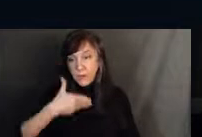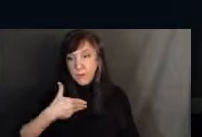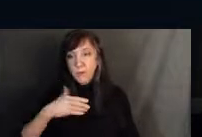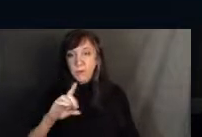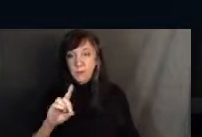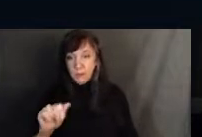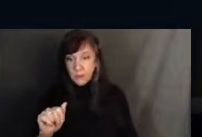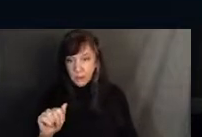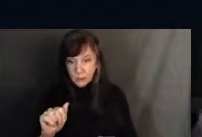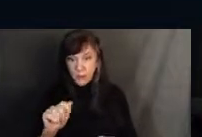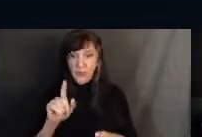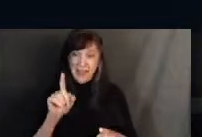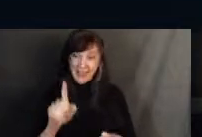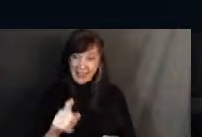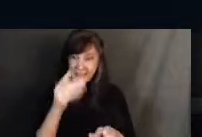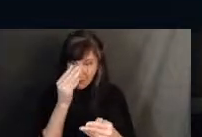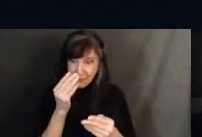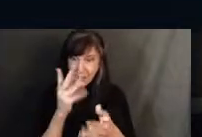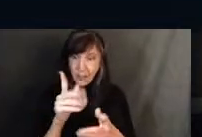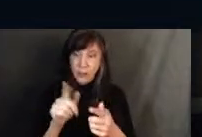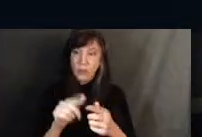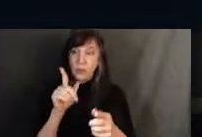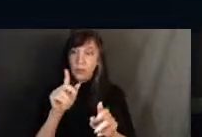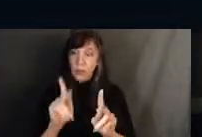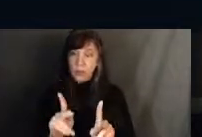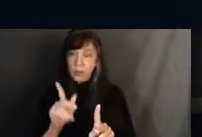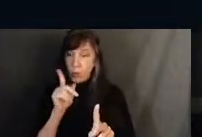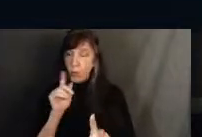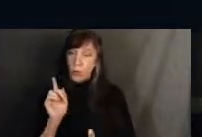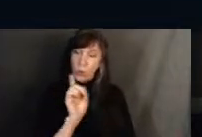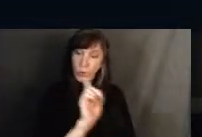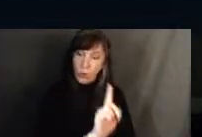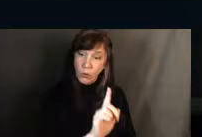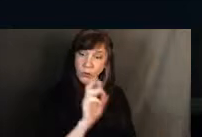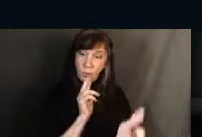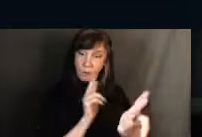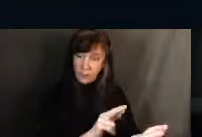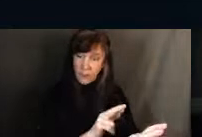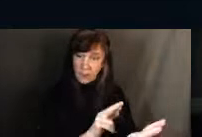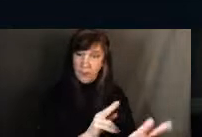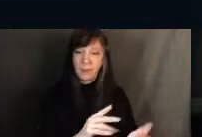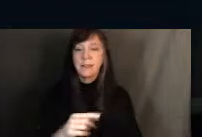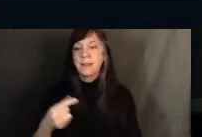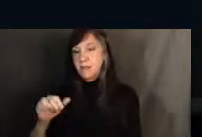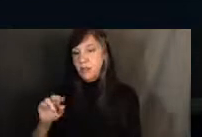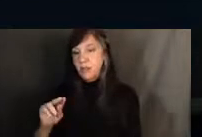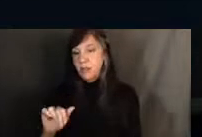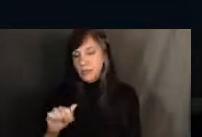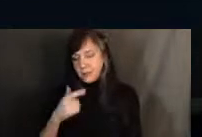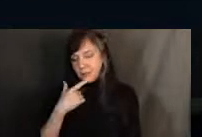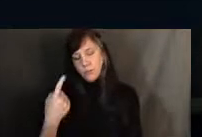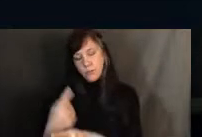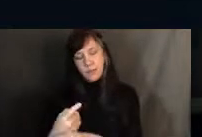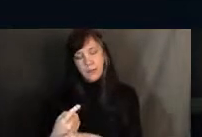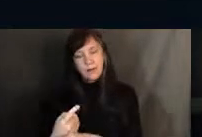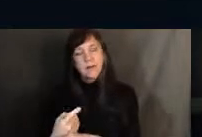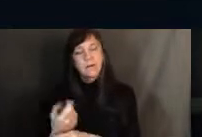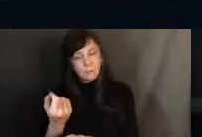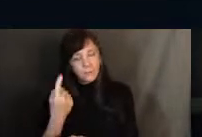Yes, thank you for that. And I 100% agree that, and that's part of us wanting to focus not just on sending out a different response, but